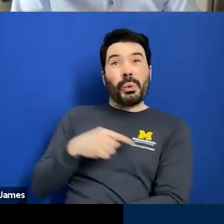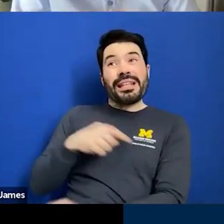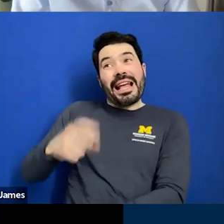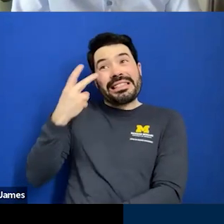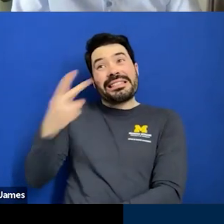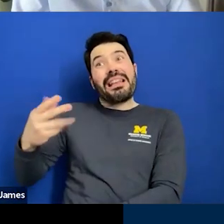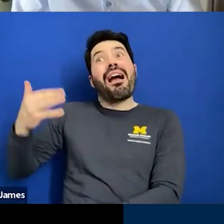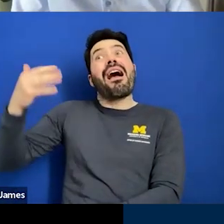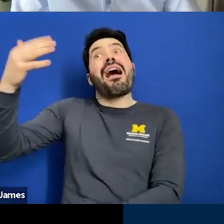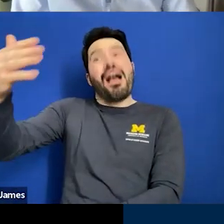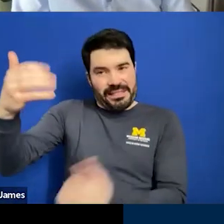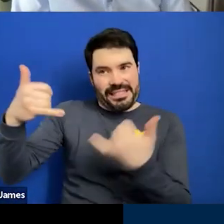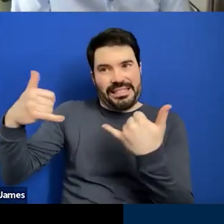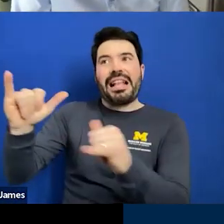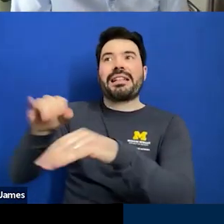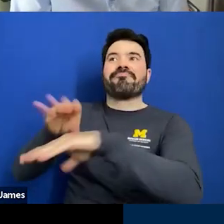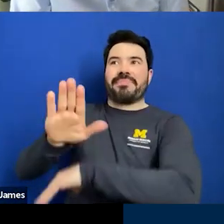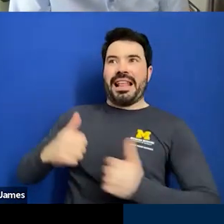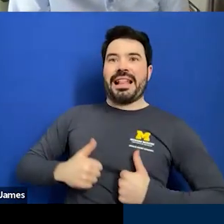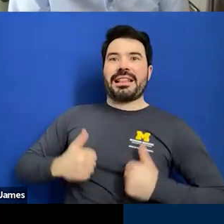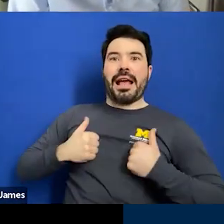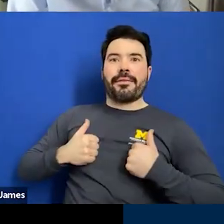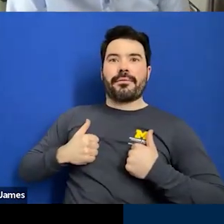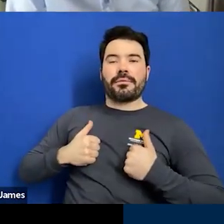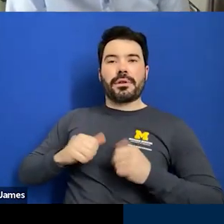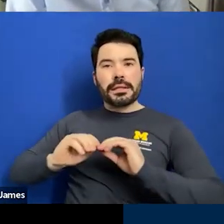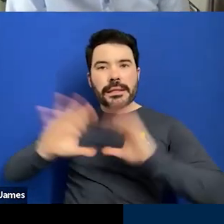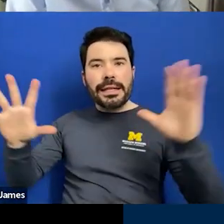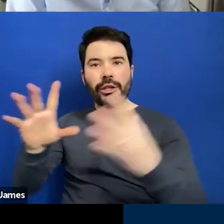term. So you have to give this in a way that people can understand.